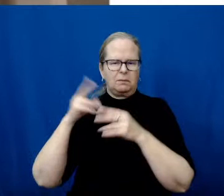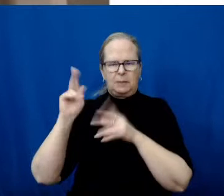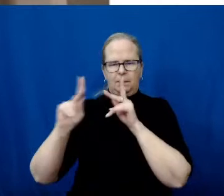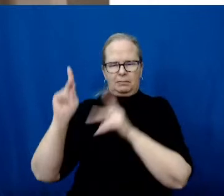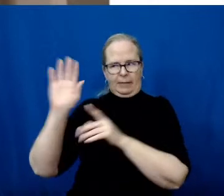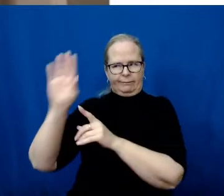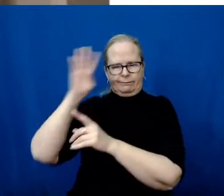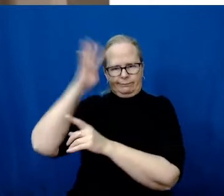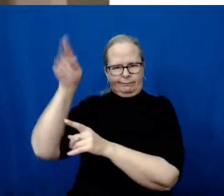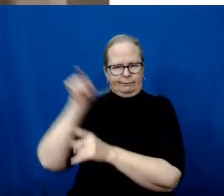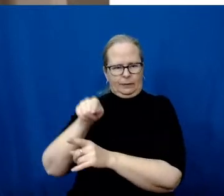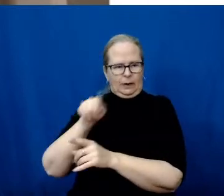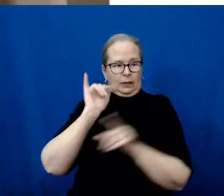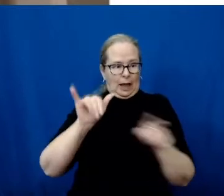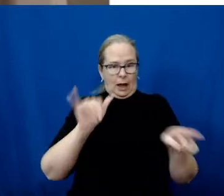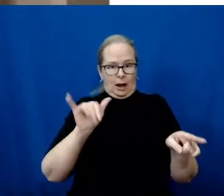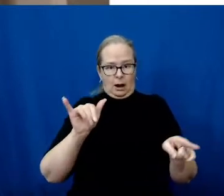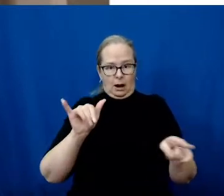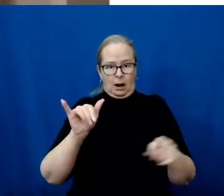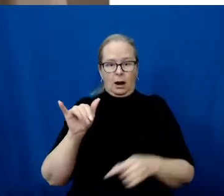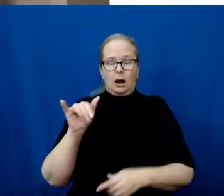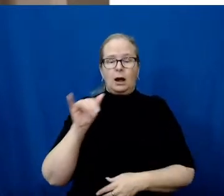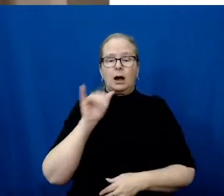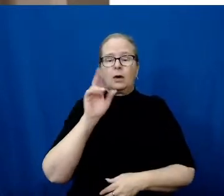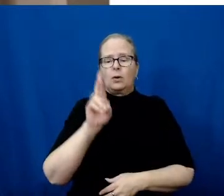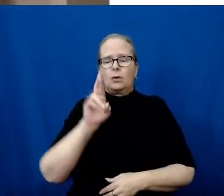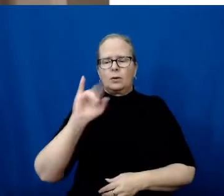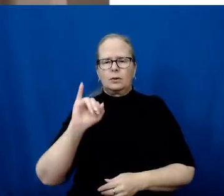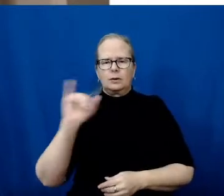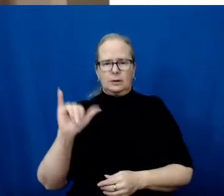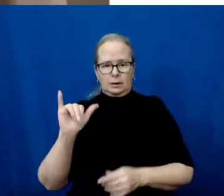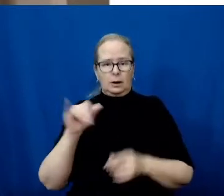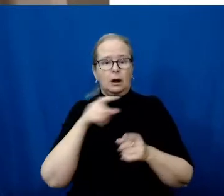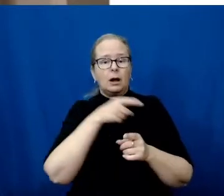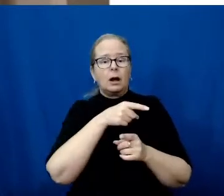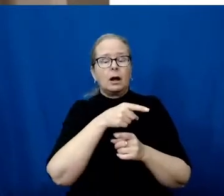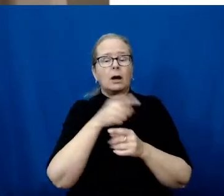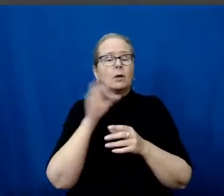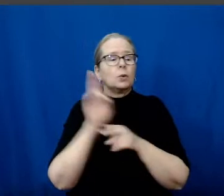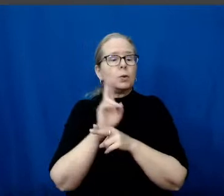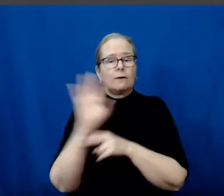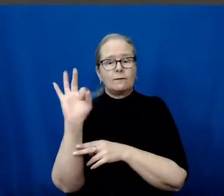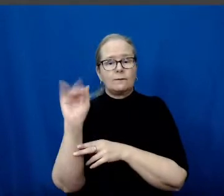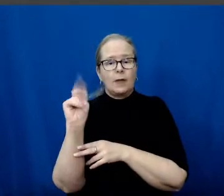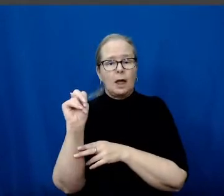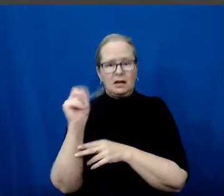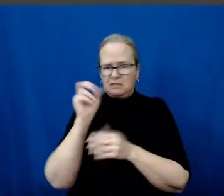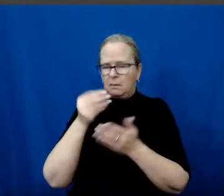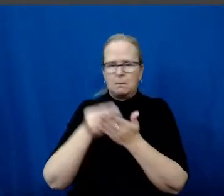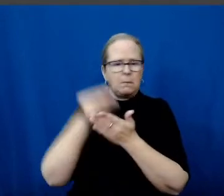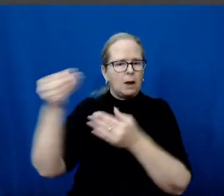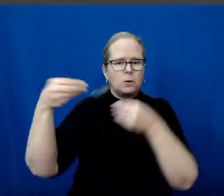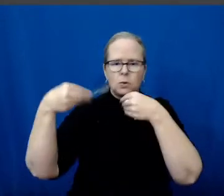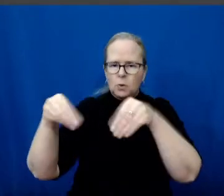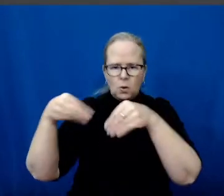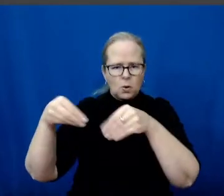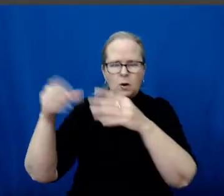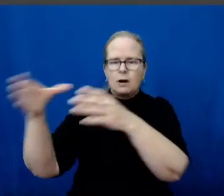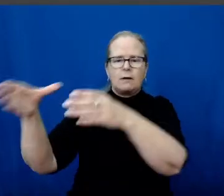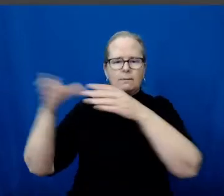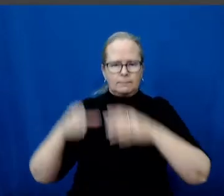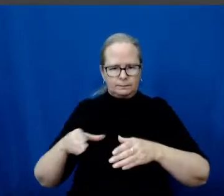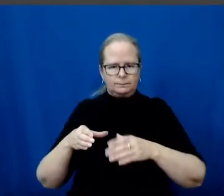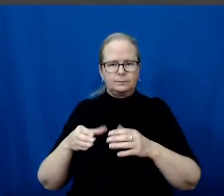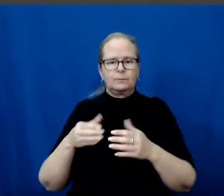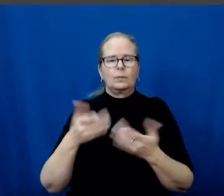a store-bought fan. And if you want to go to the next slide, there'll be some more photos of those. Store-bought fans